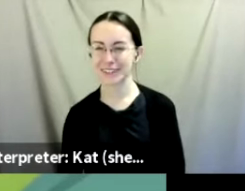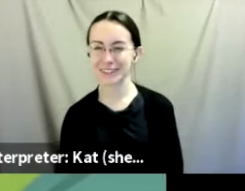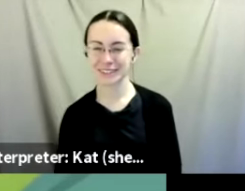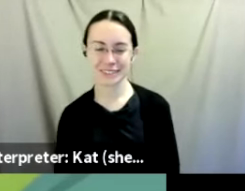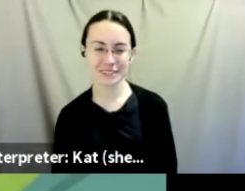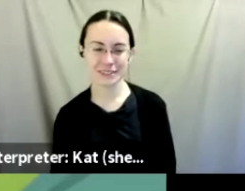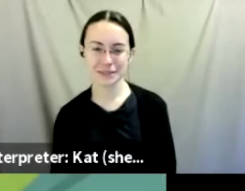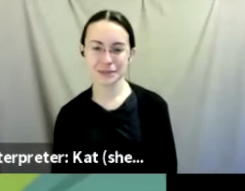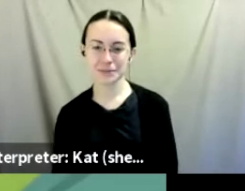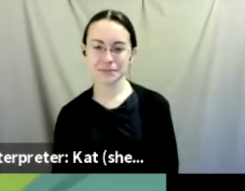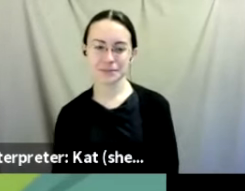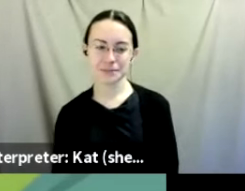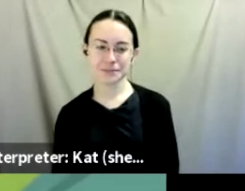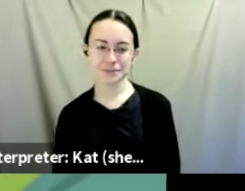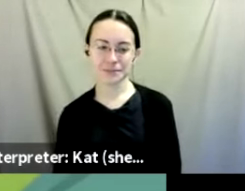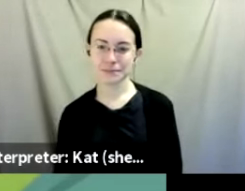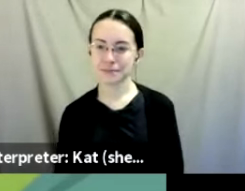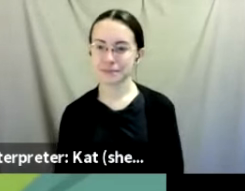somewhat.